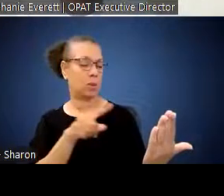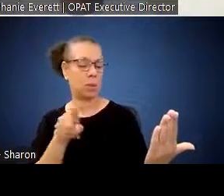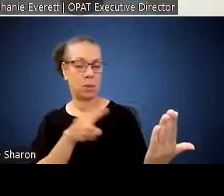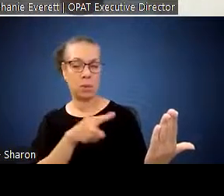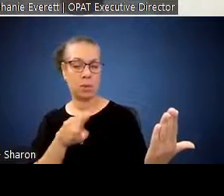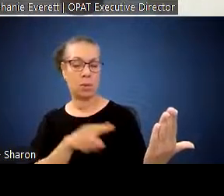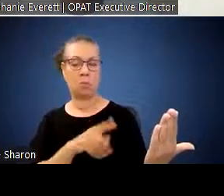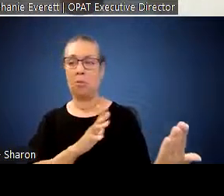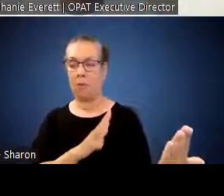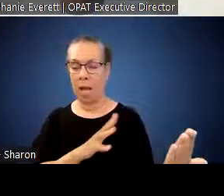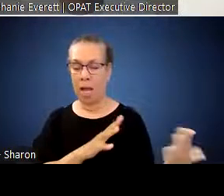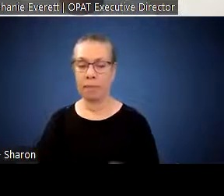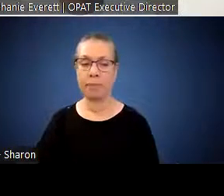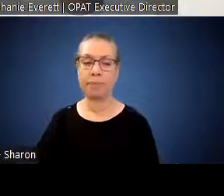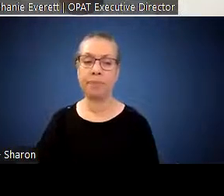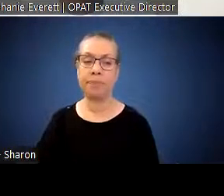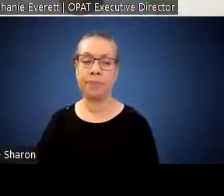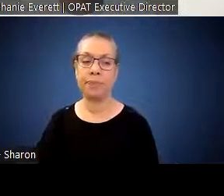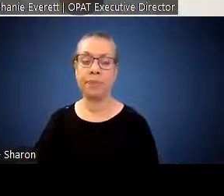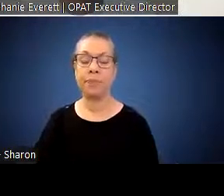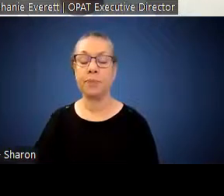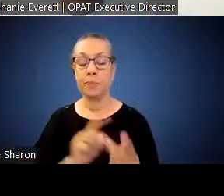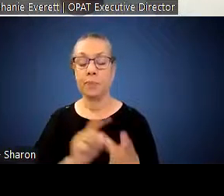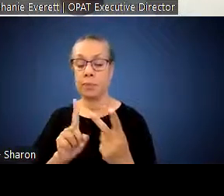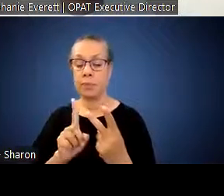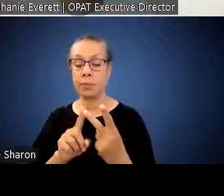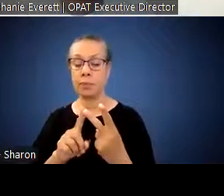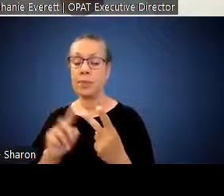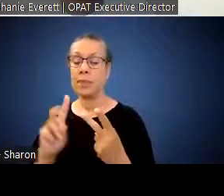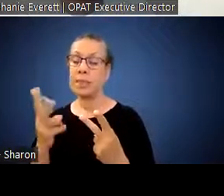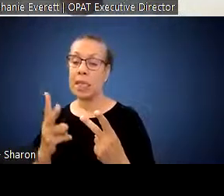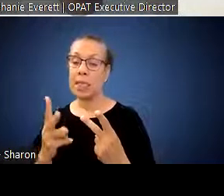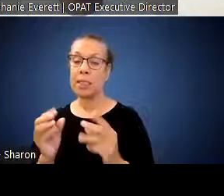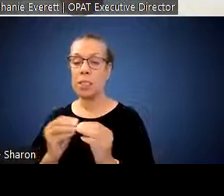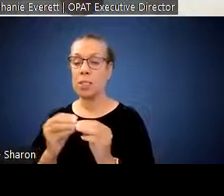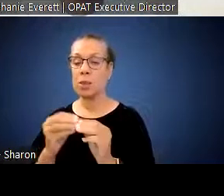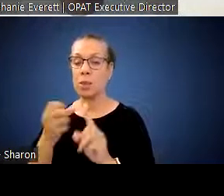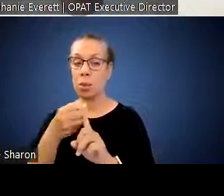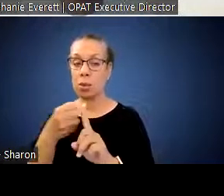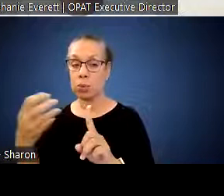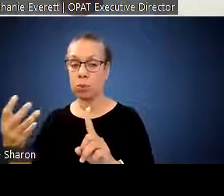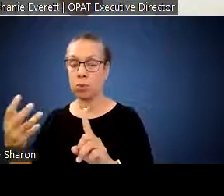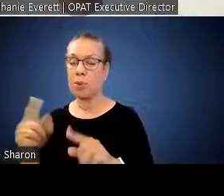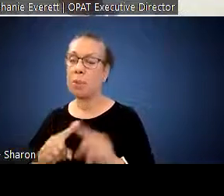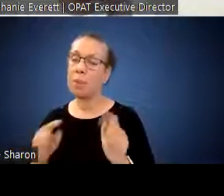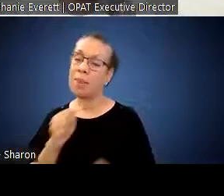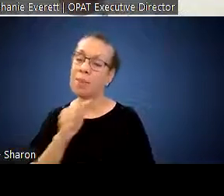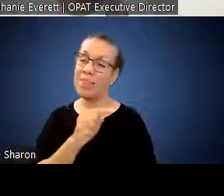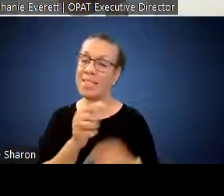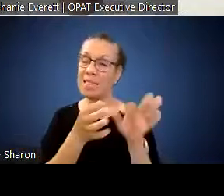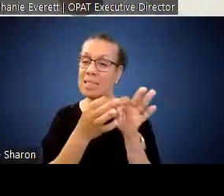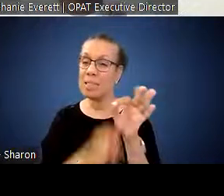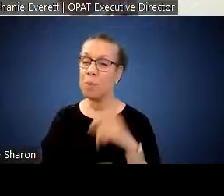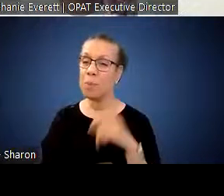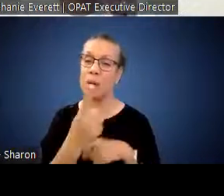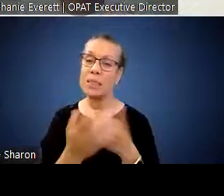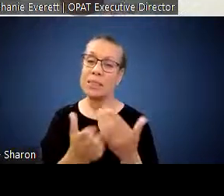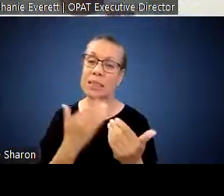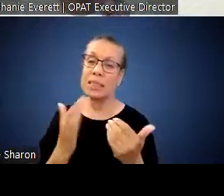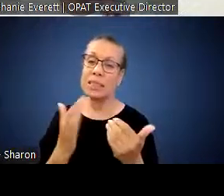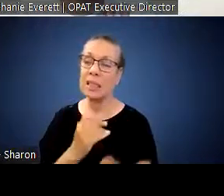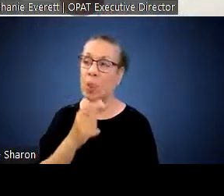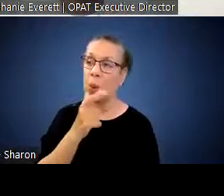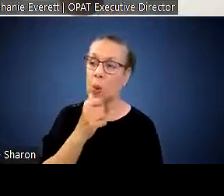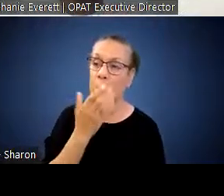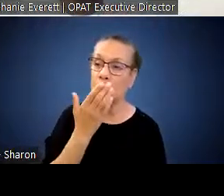scan. And then we'll do, but this is something that's really good just to leave out quickly. Who are you? What